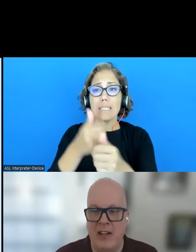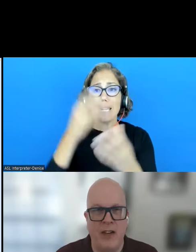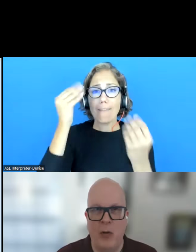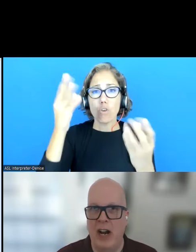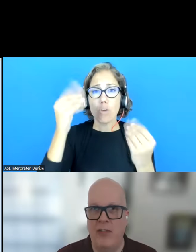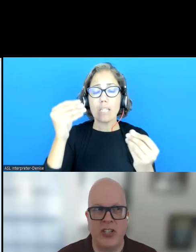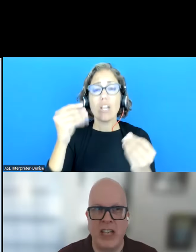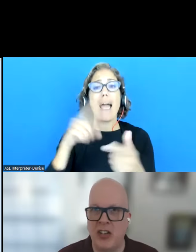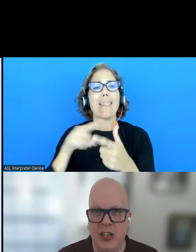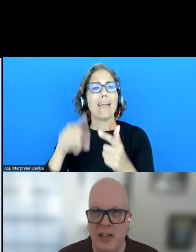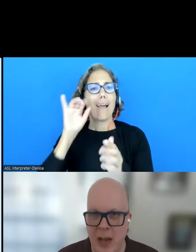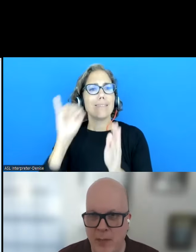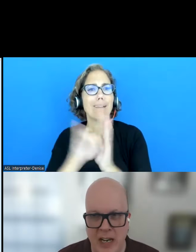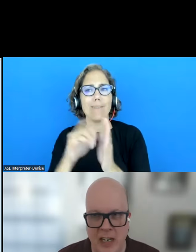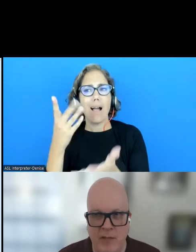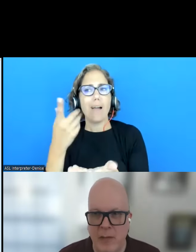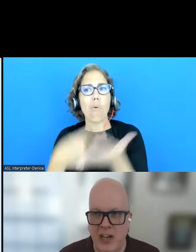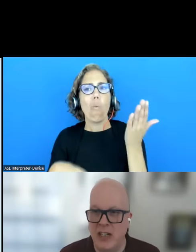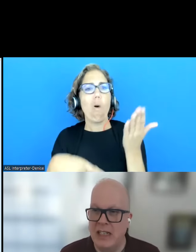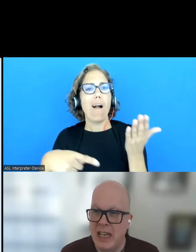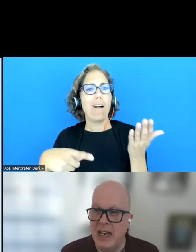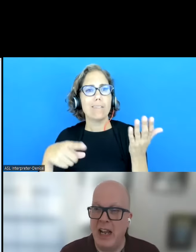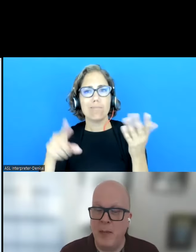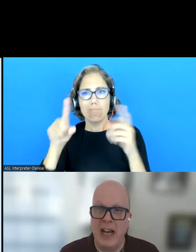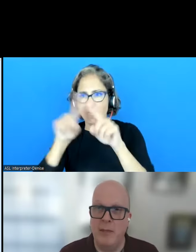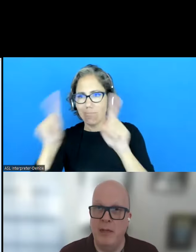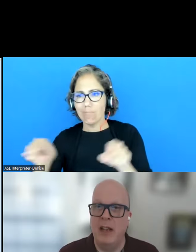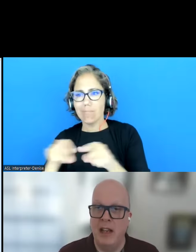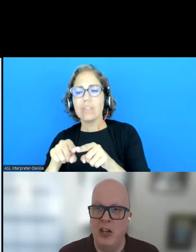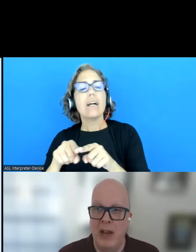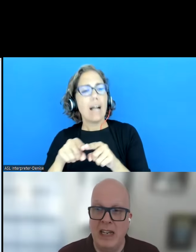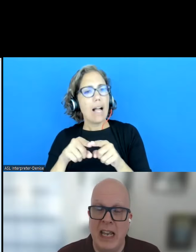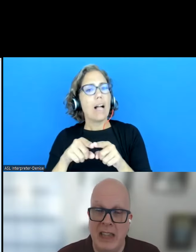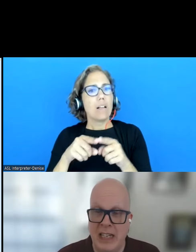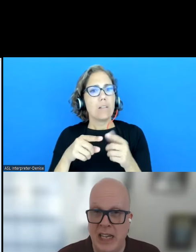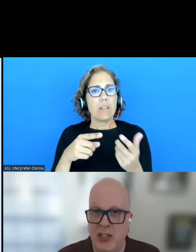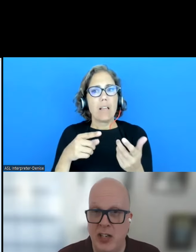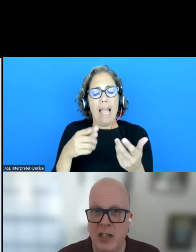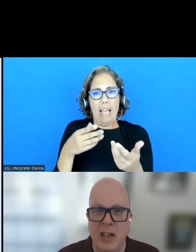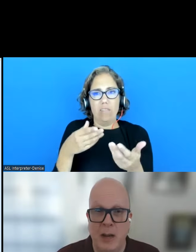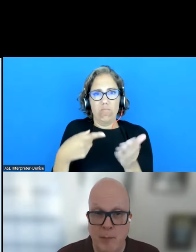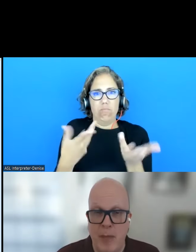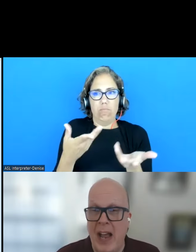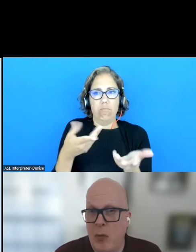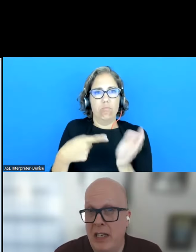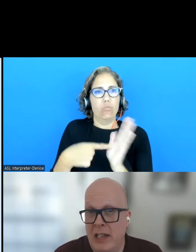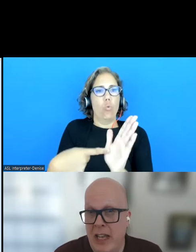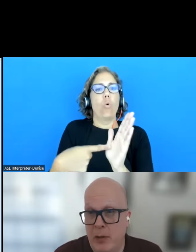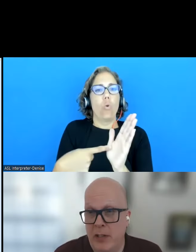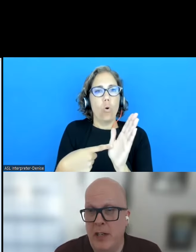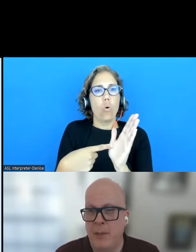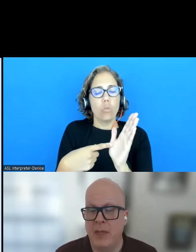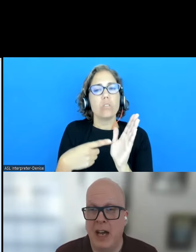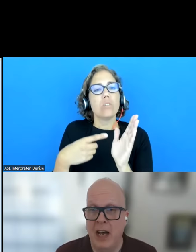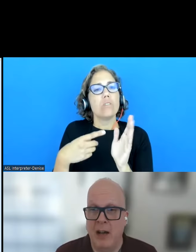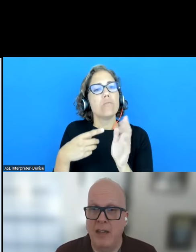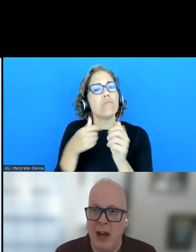then identify whatever section the updated information is in, and update it, indicate that section by what it's